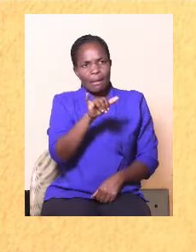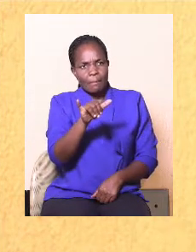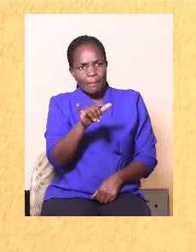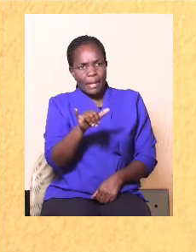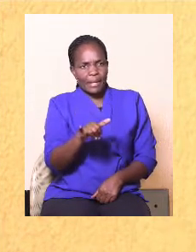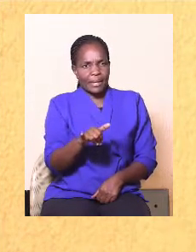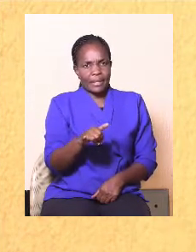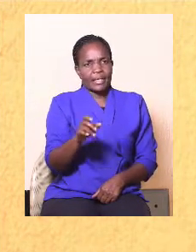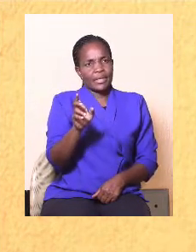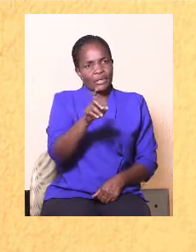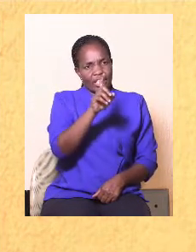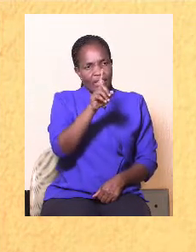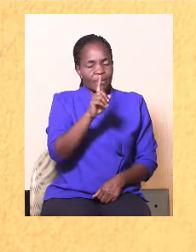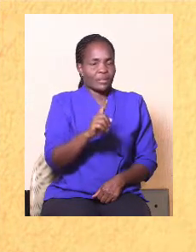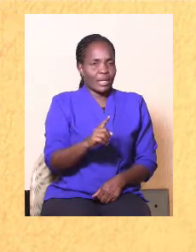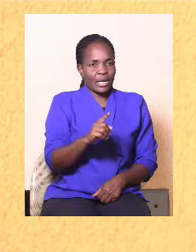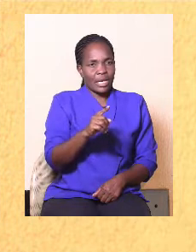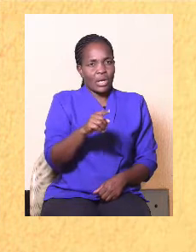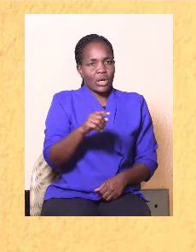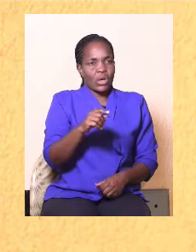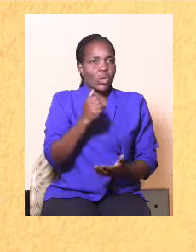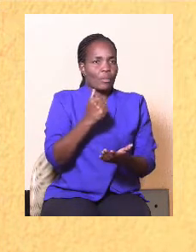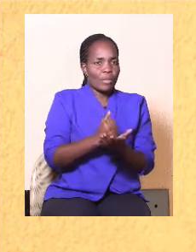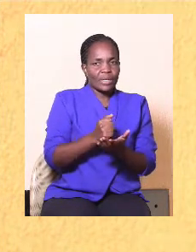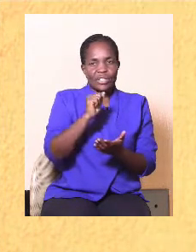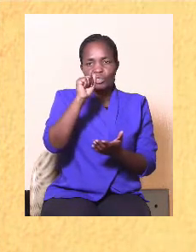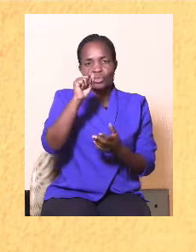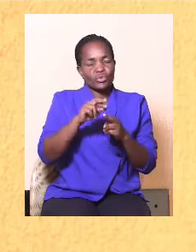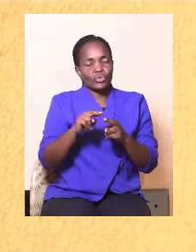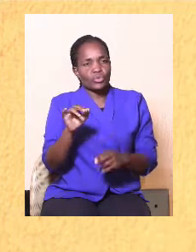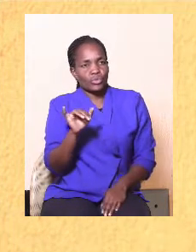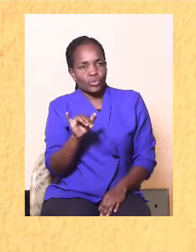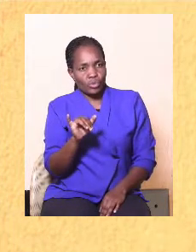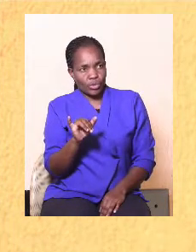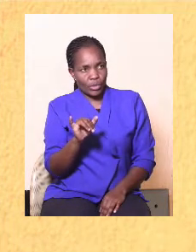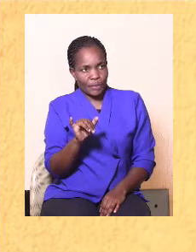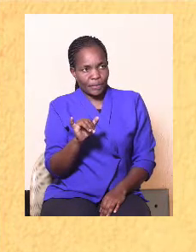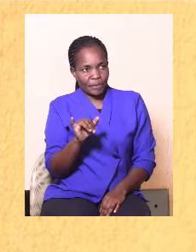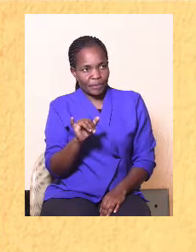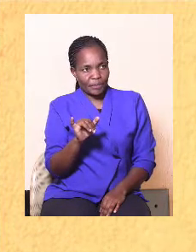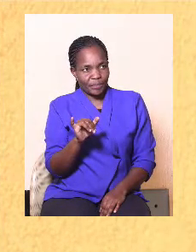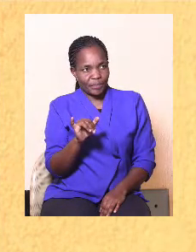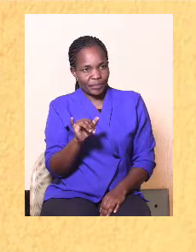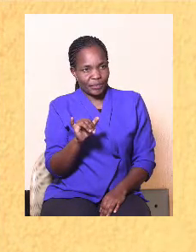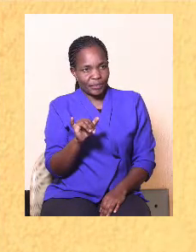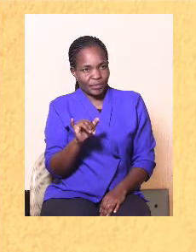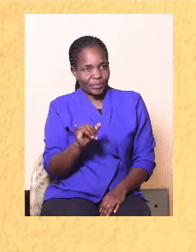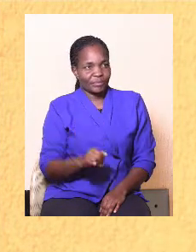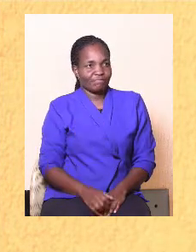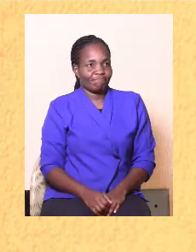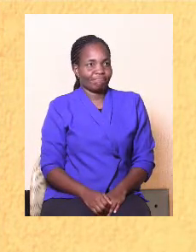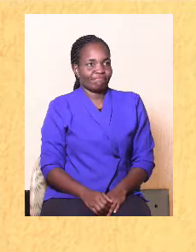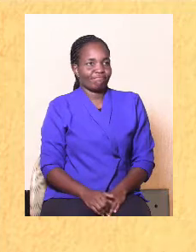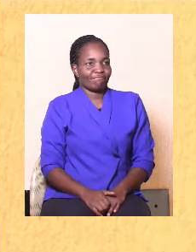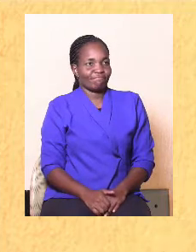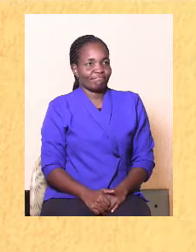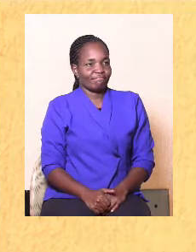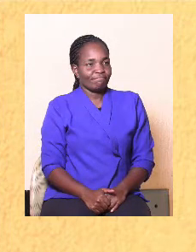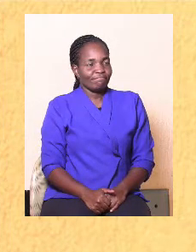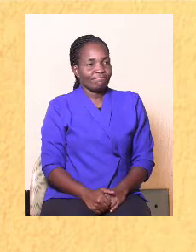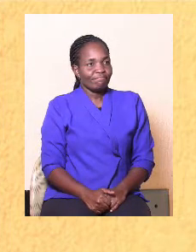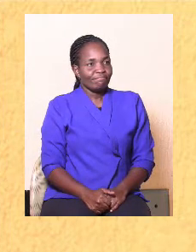Which bank do you prefer to receive your money from? And I'm going to tell you in a little while how you're going to receive your money. You